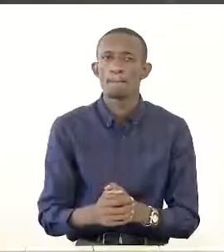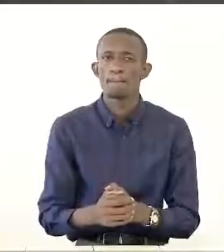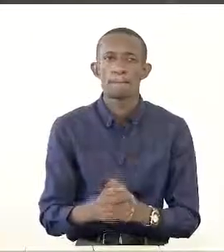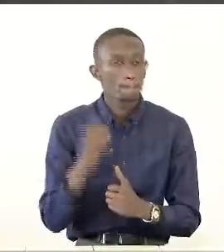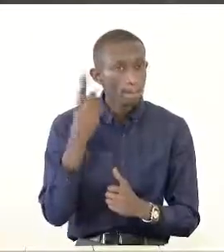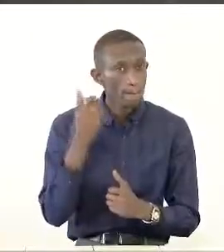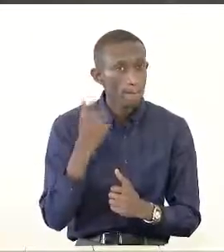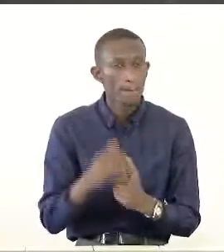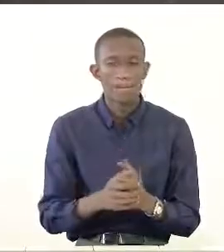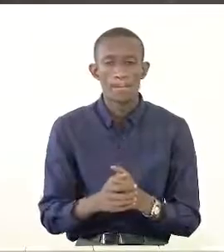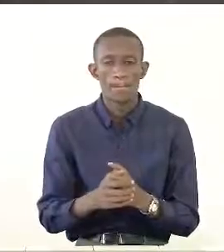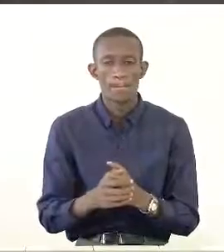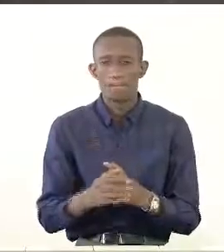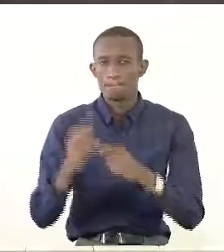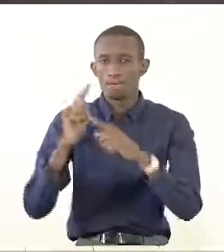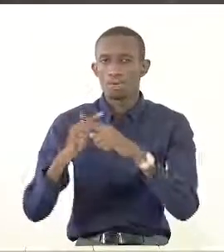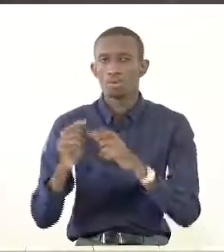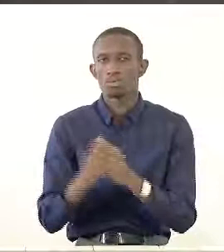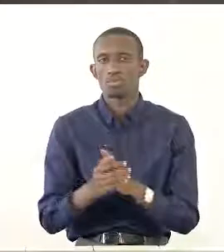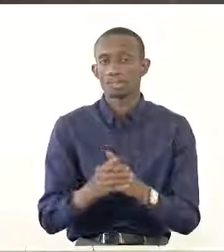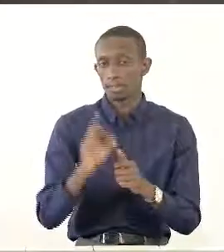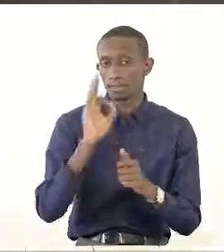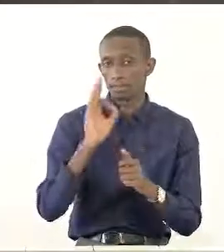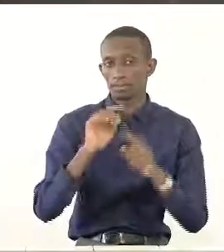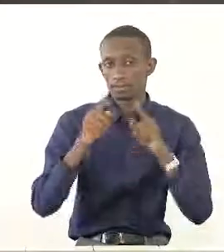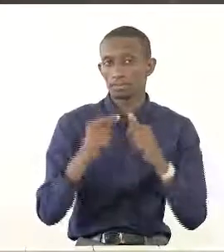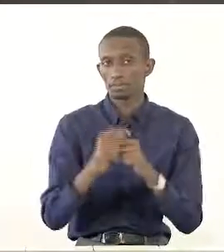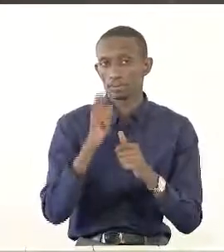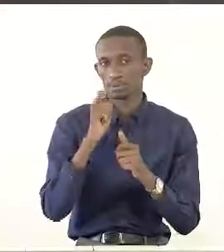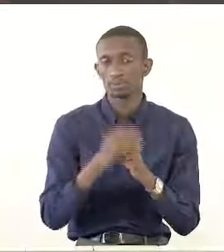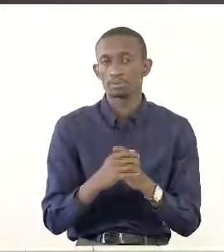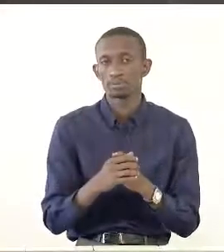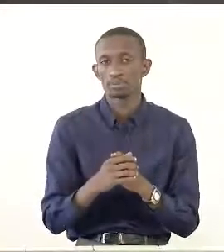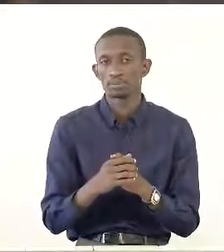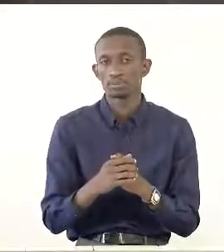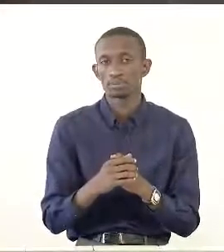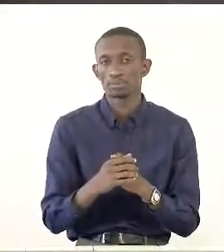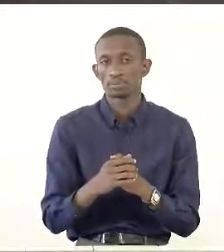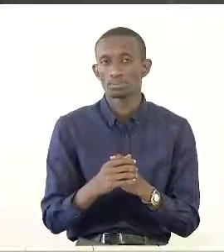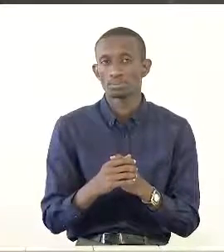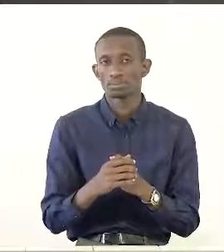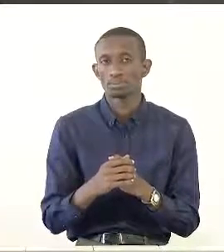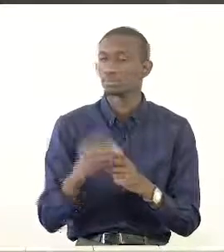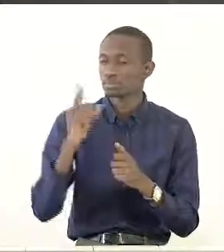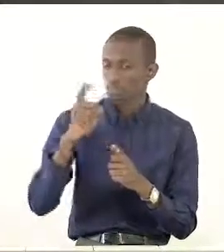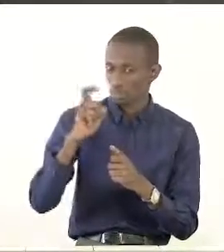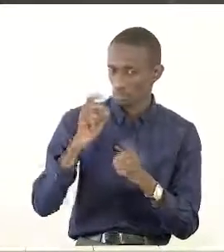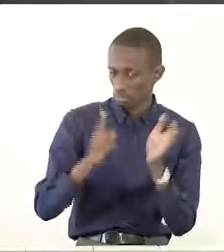right? Times the derivative of my function dx, and you